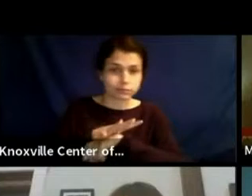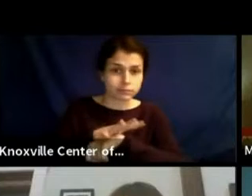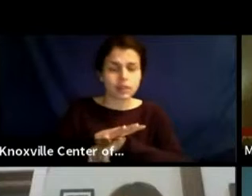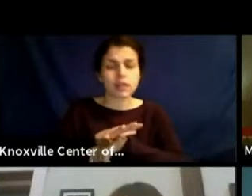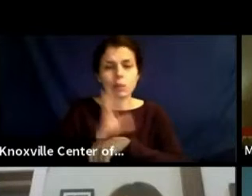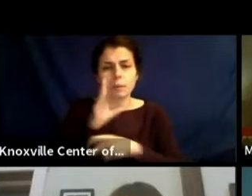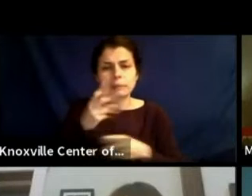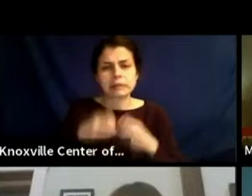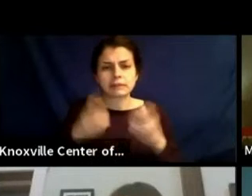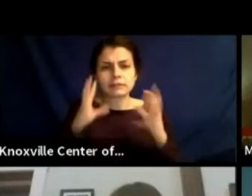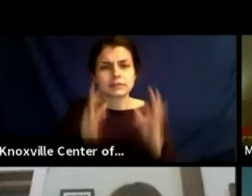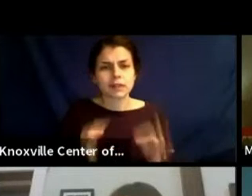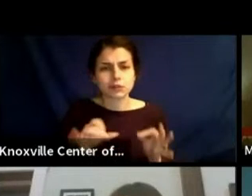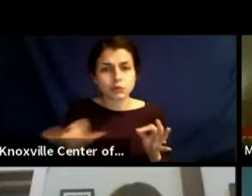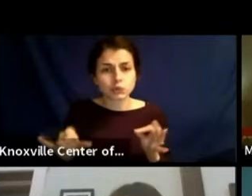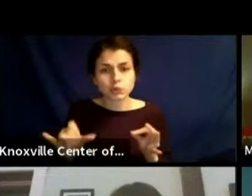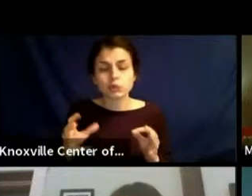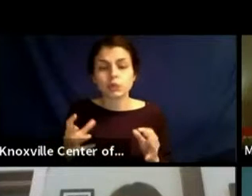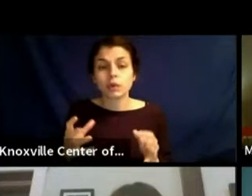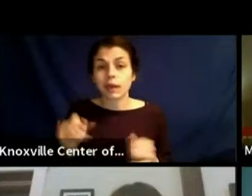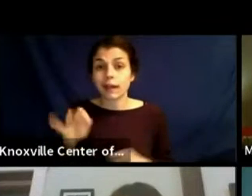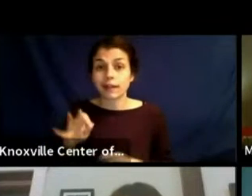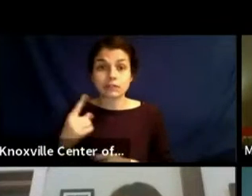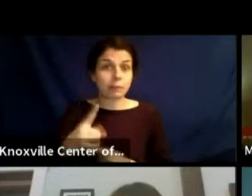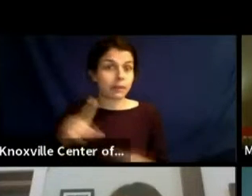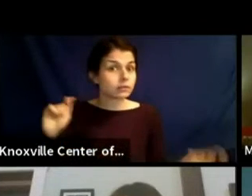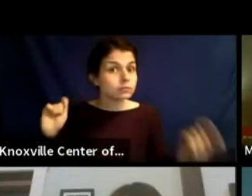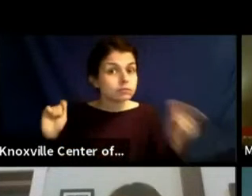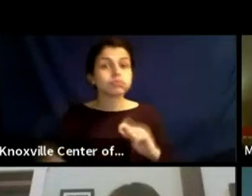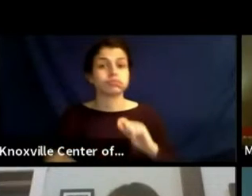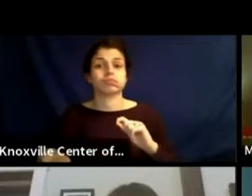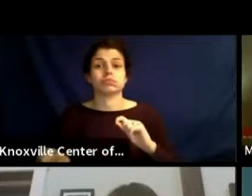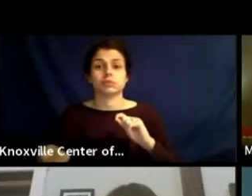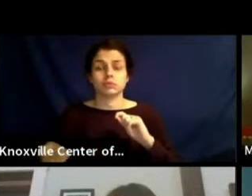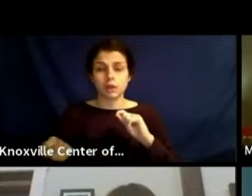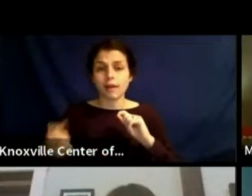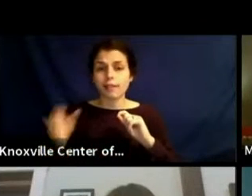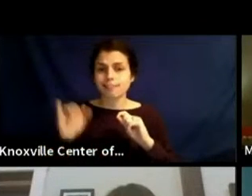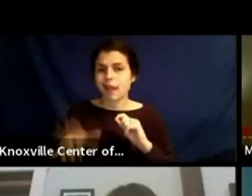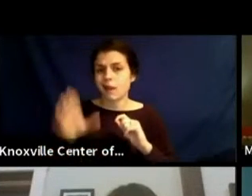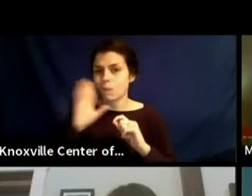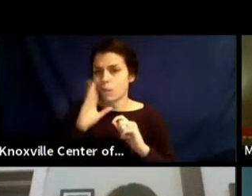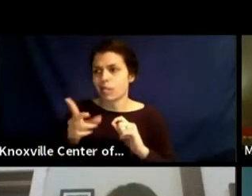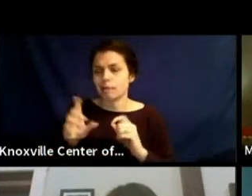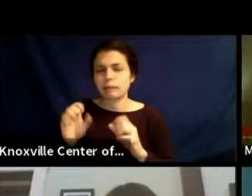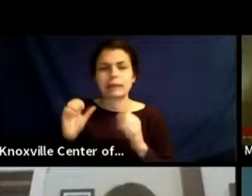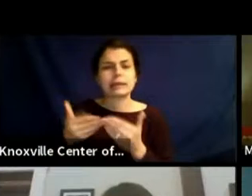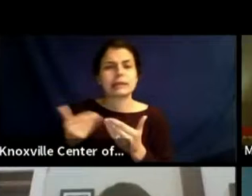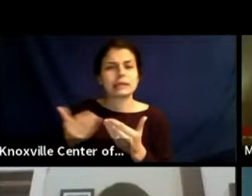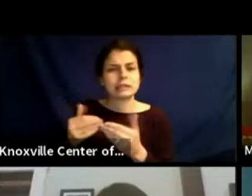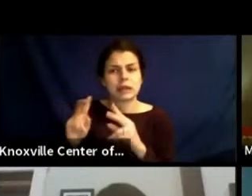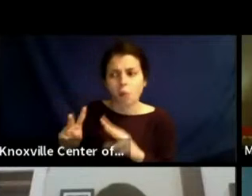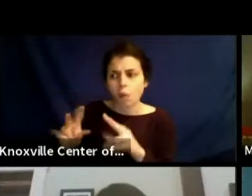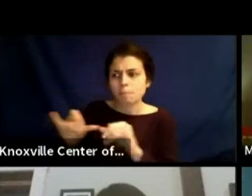was done, and you could measure that if it was followed. And I think we all know that that's not very likely to happen.